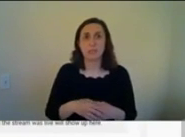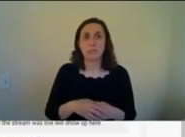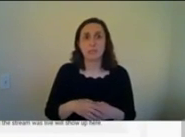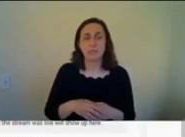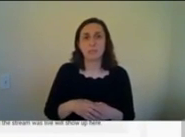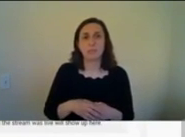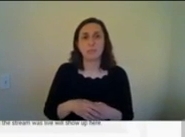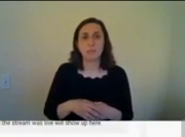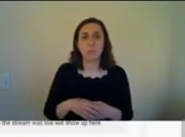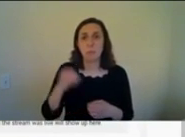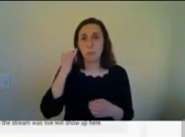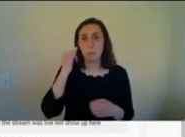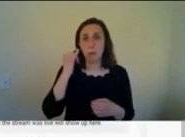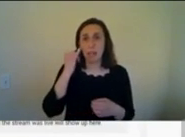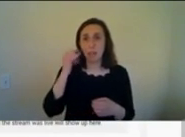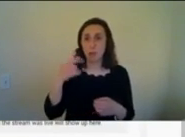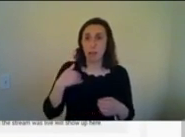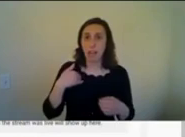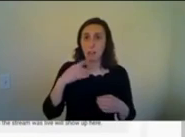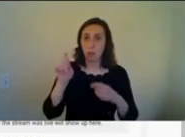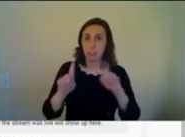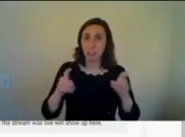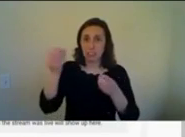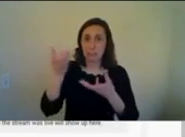out. But if you do have any questions, let me know.